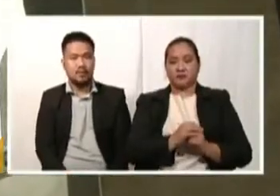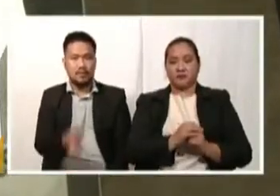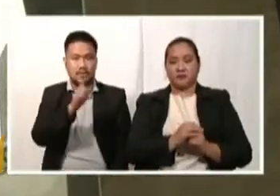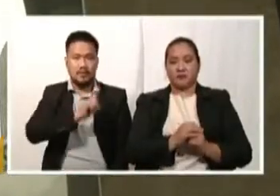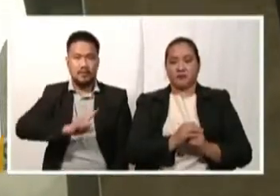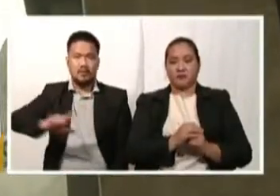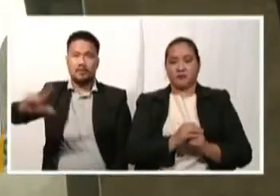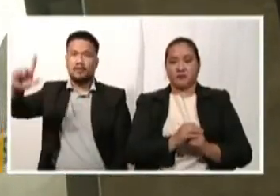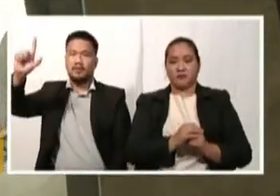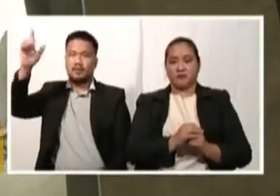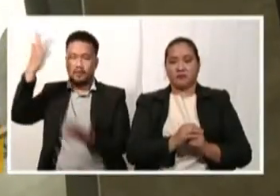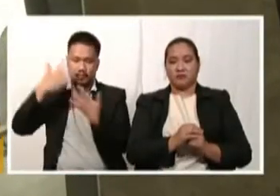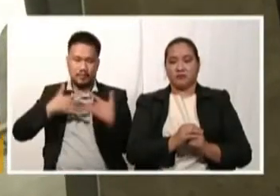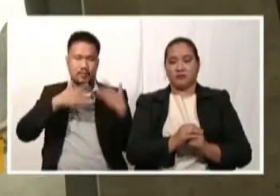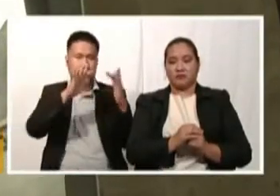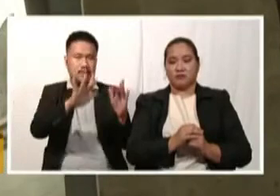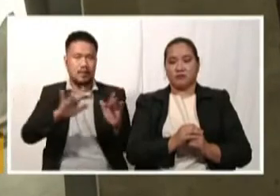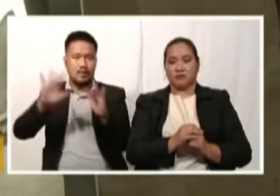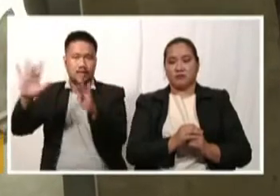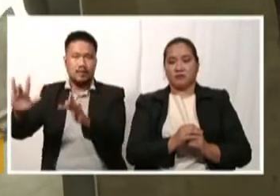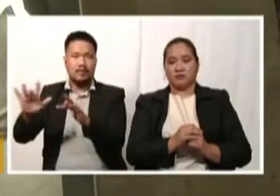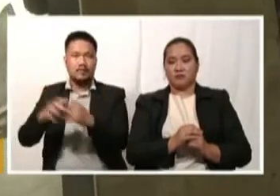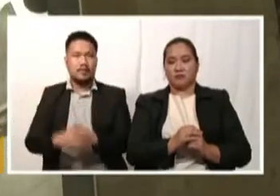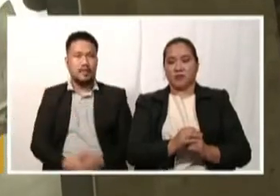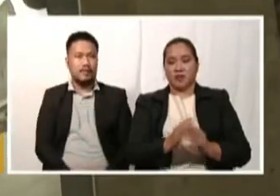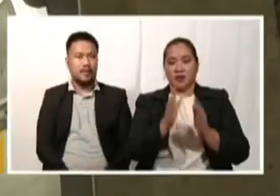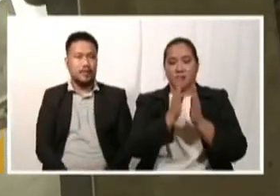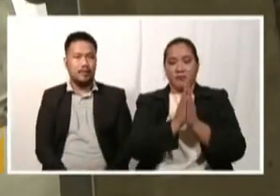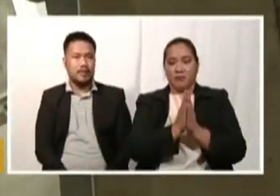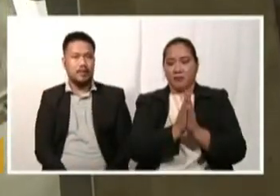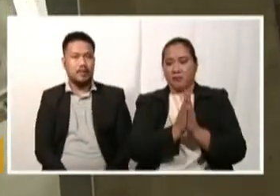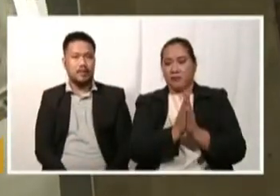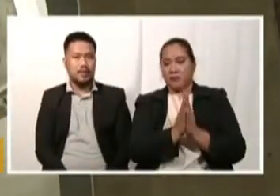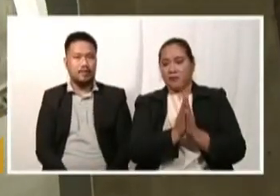Lord, be merciful.